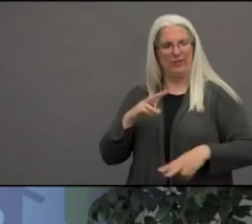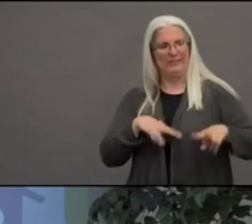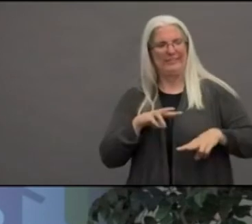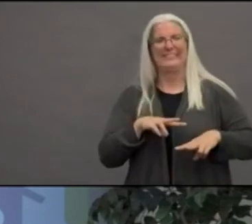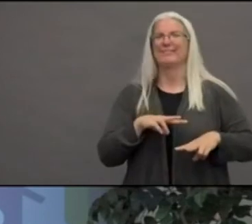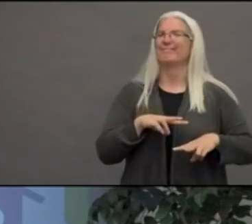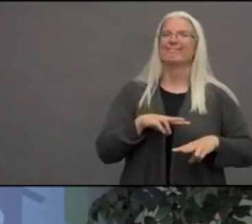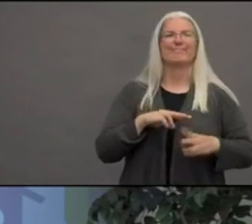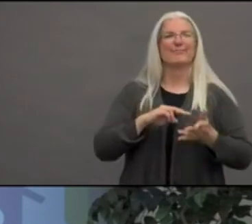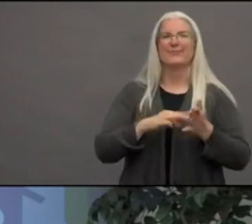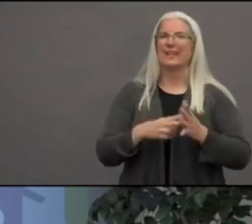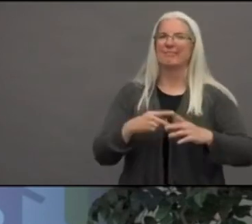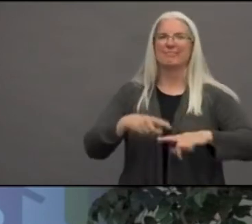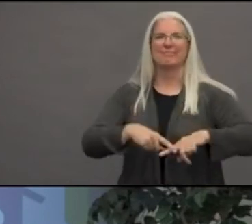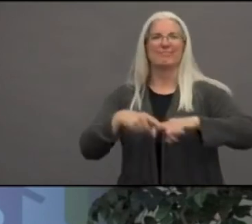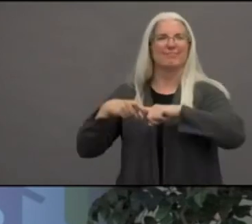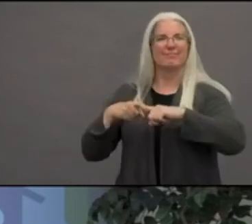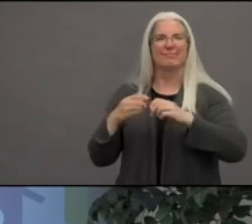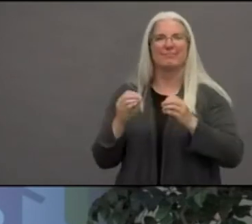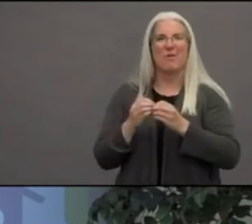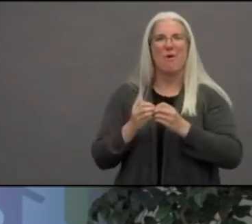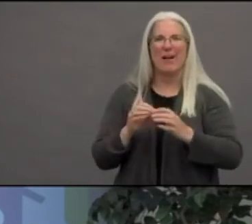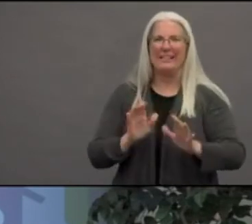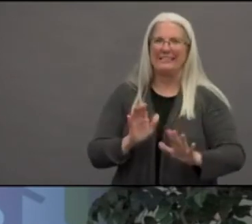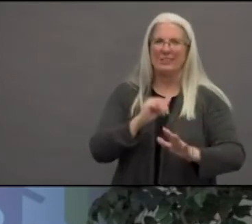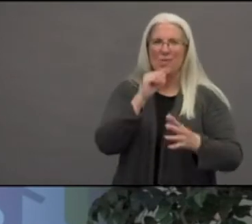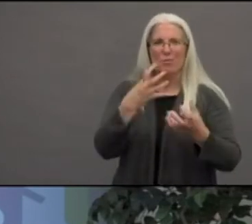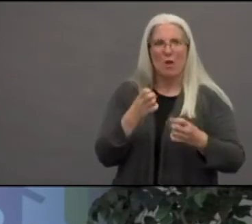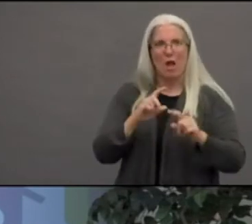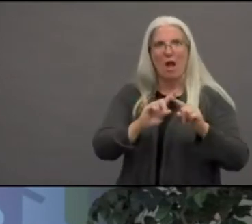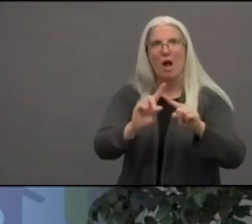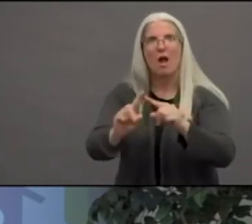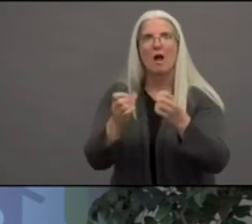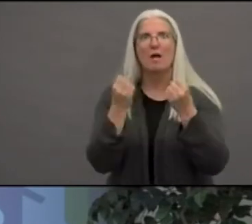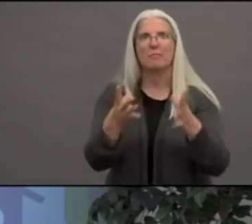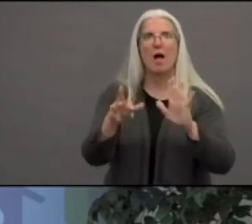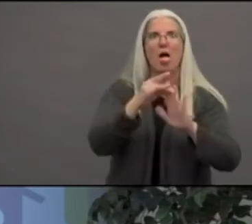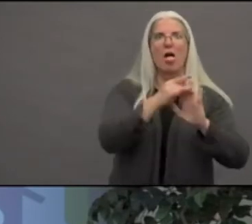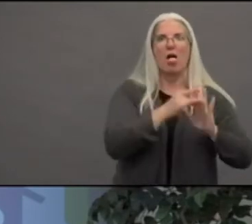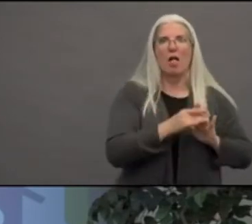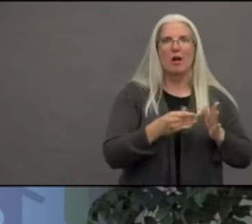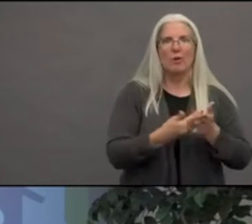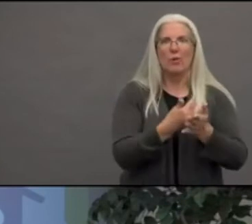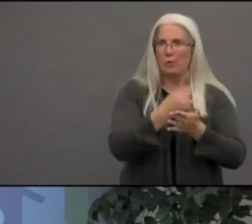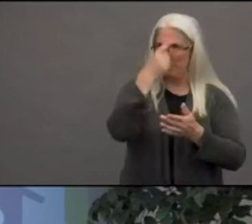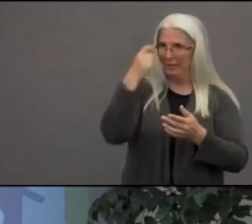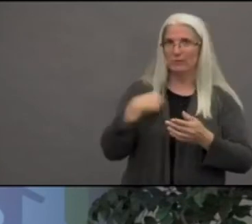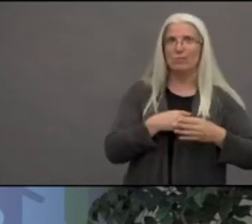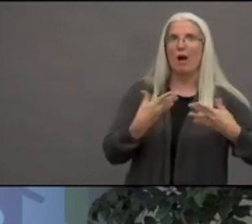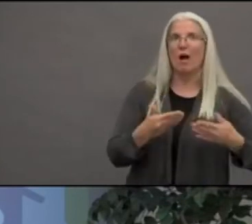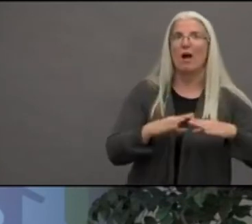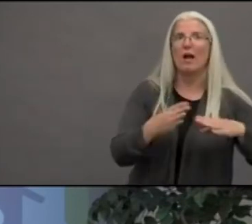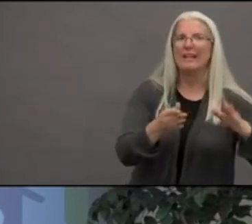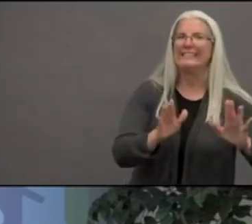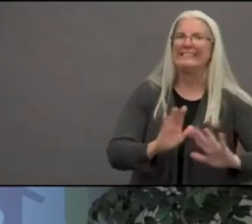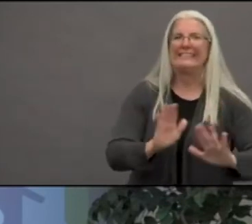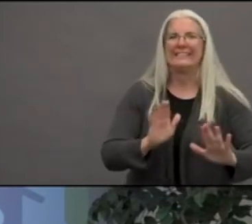300 new confirmed cases, and we're saying open up the county. So please, please,